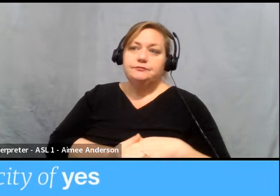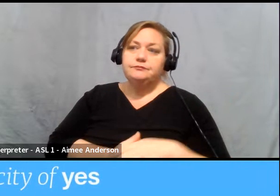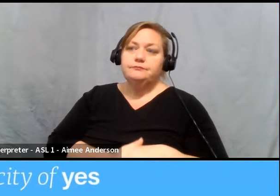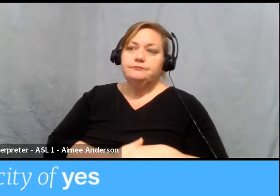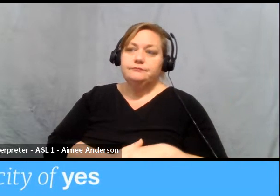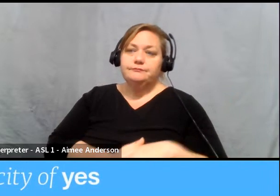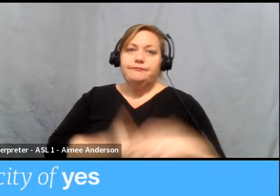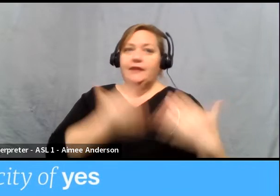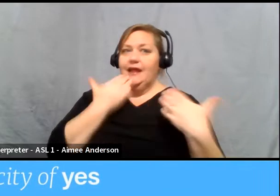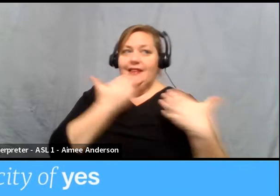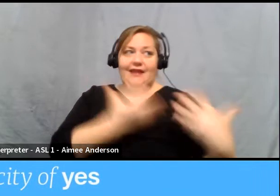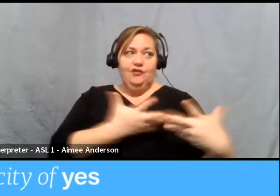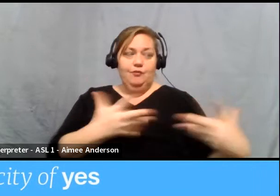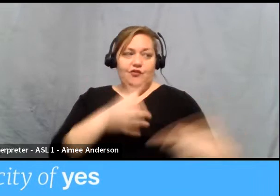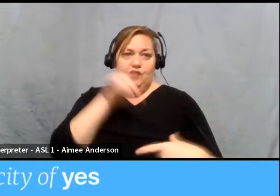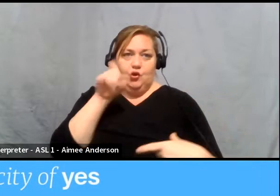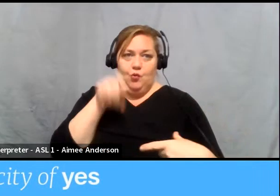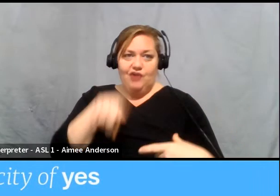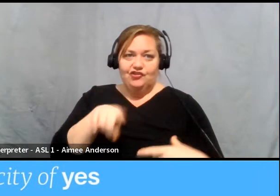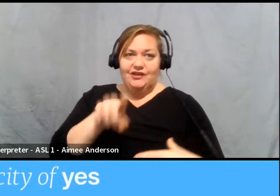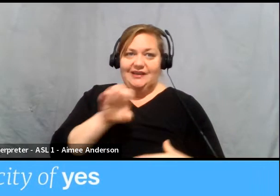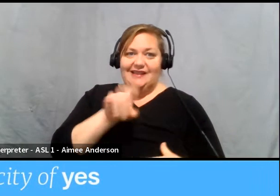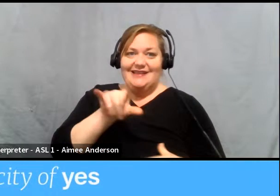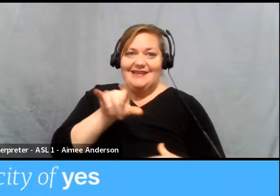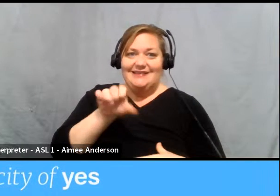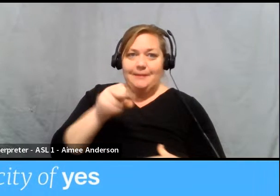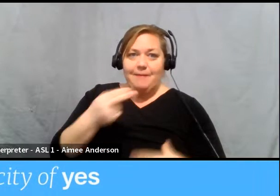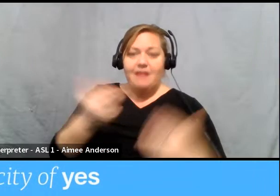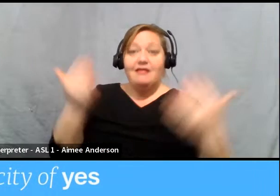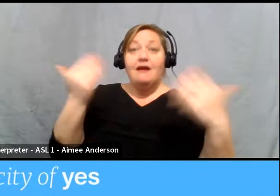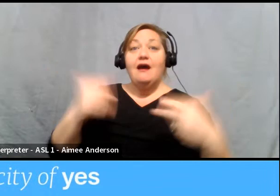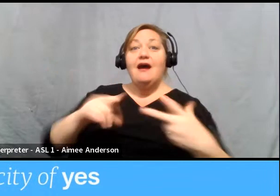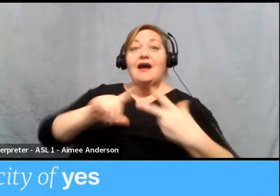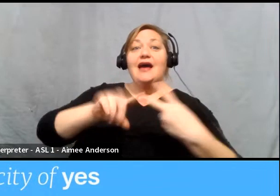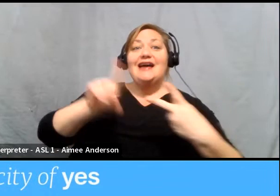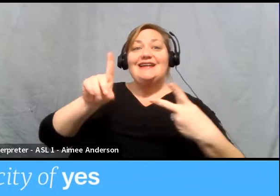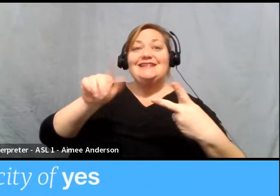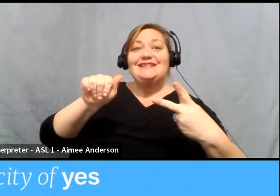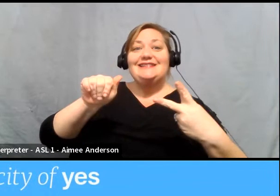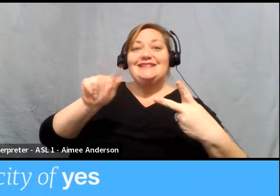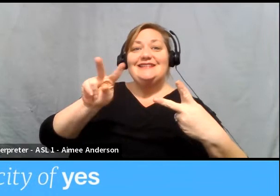Thanks so much for the question. David Pecoraro.